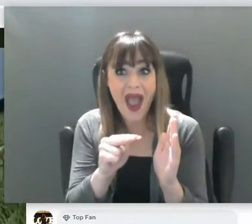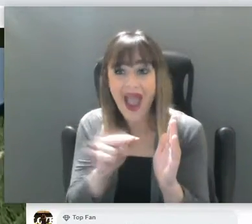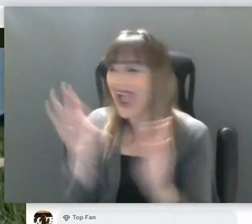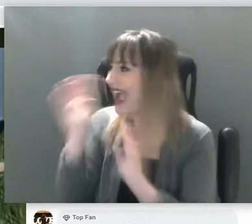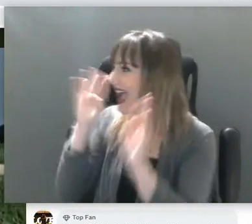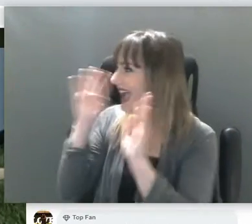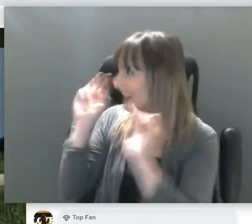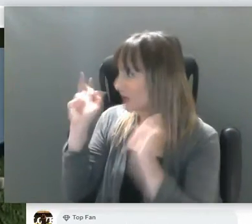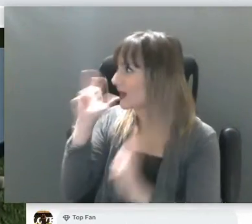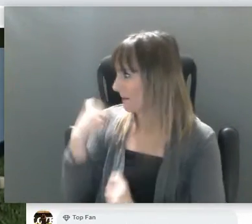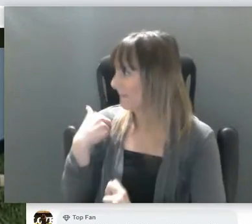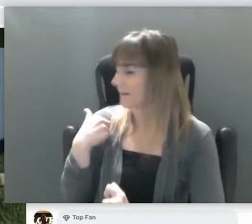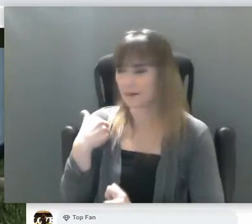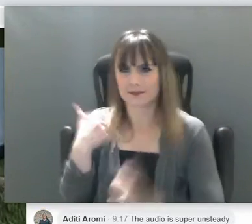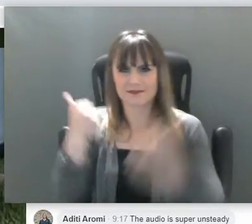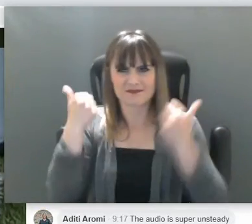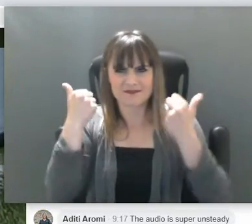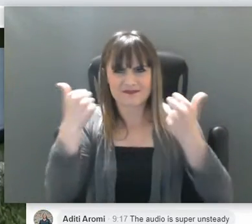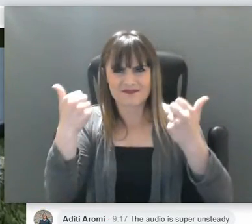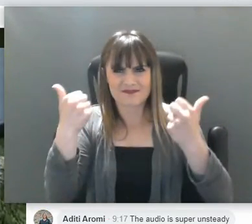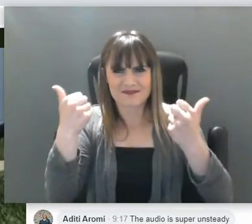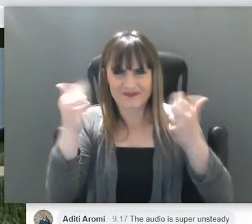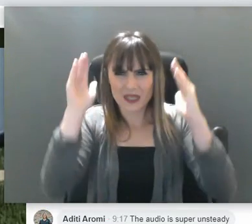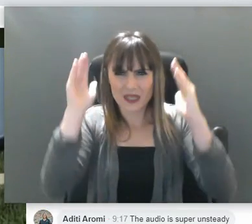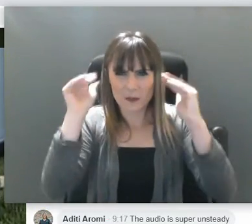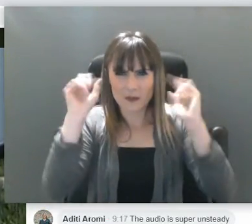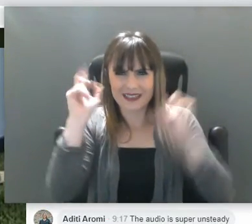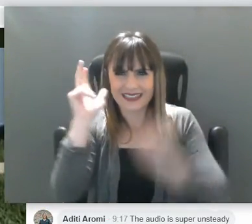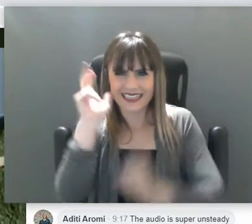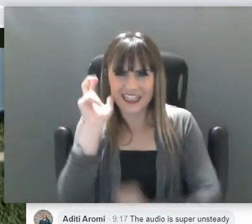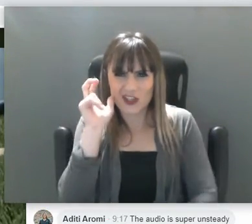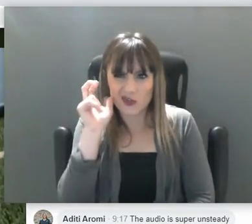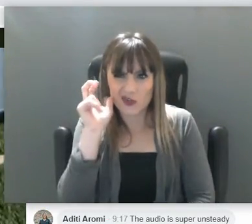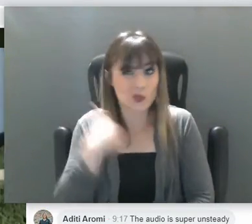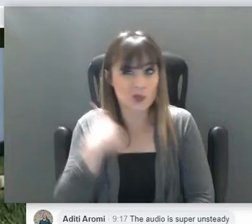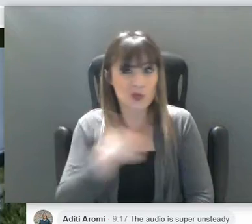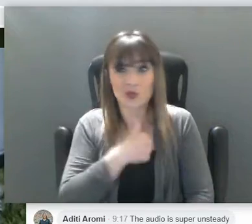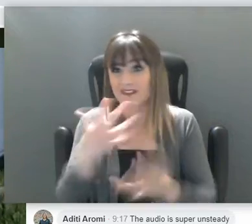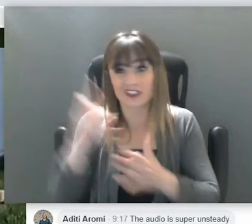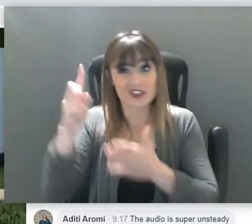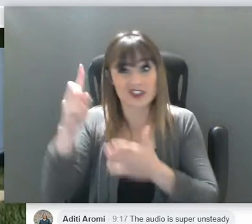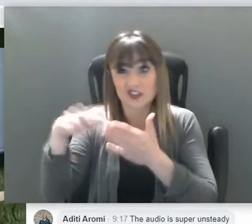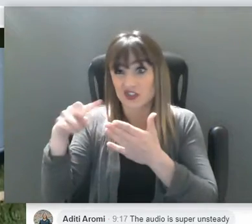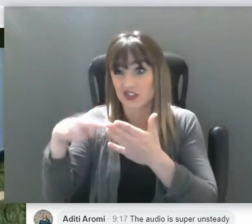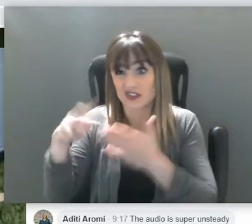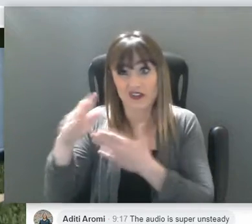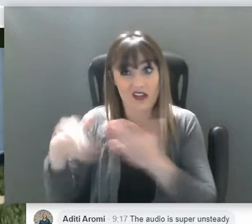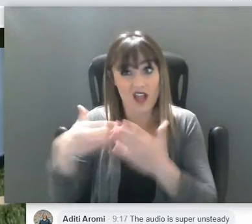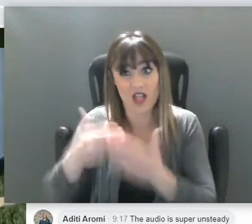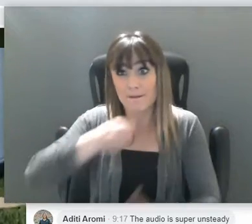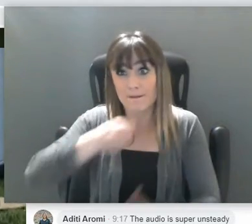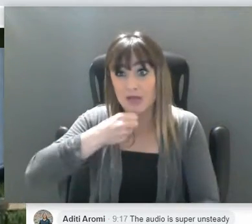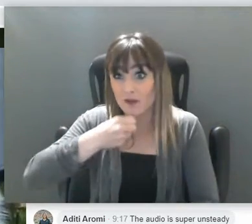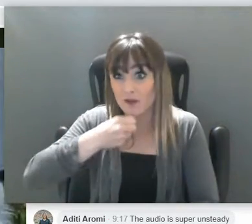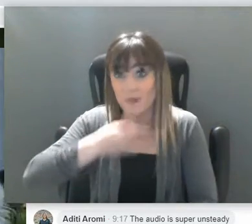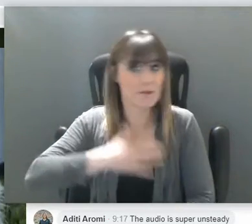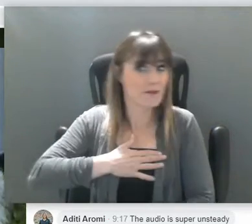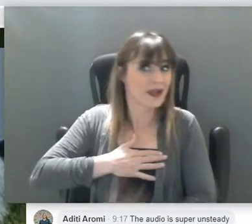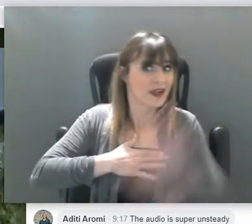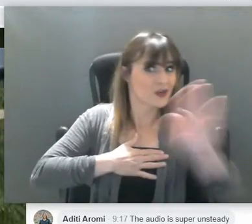all right? Give us a thumbs up. I hope you guys can hear. We've checked all of the mic connections. So let me know if it's my mic, Erica's,